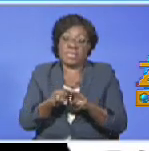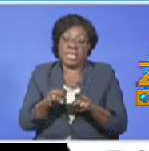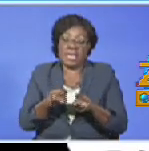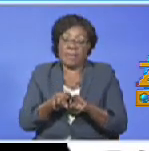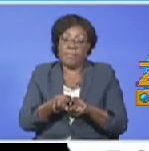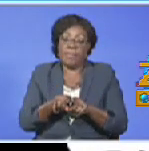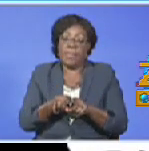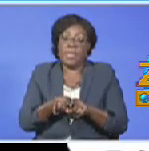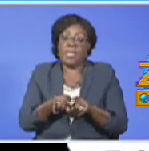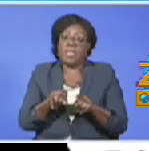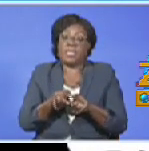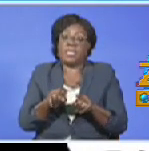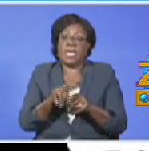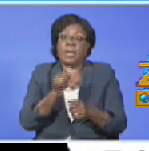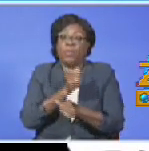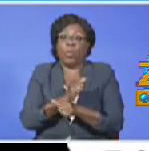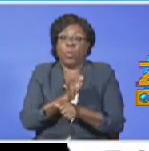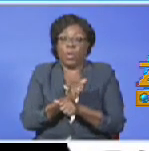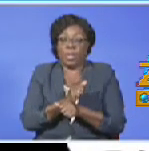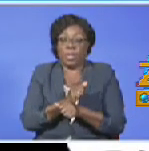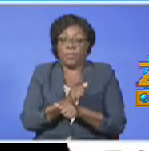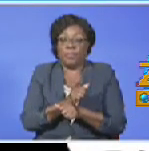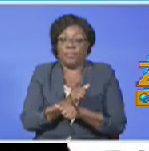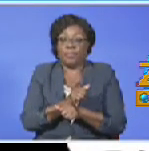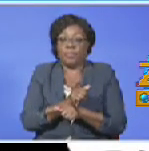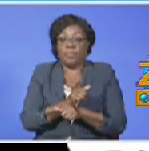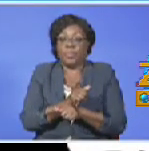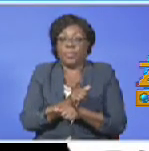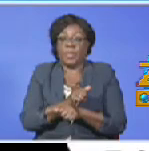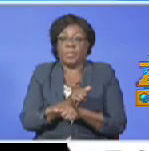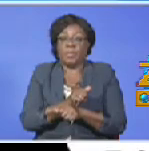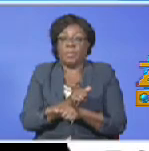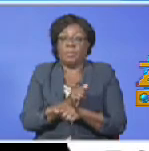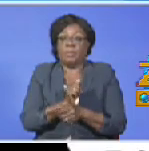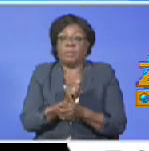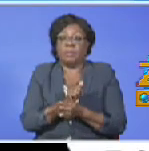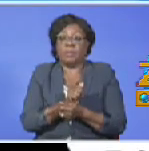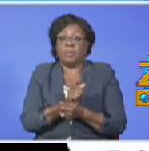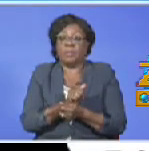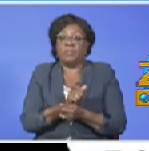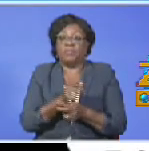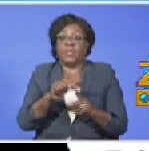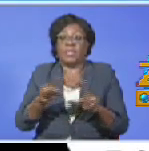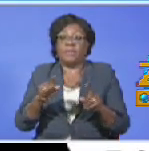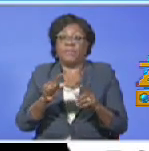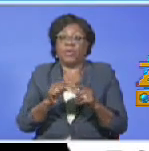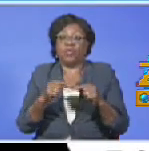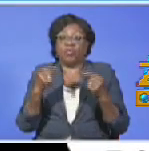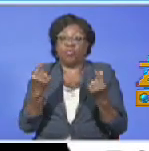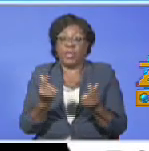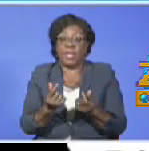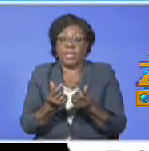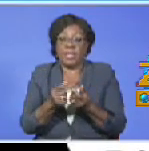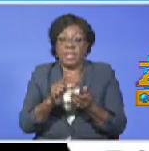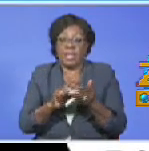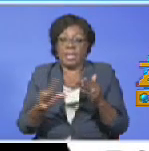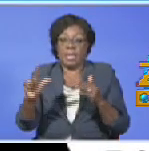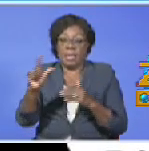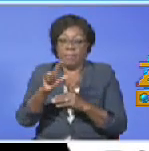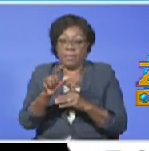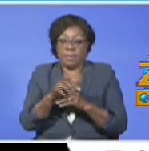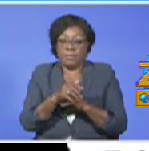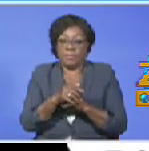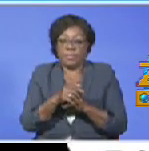supposed to be relatively similar, if not the same. The actual activities might be slightly different, of course, because, you know, what you can do in a